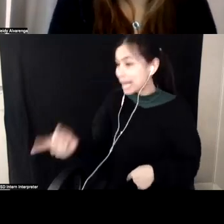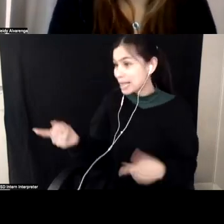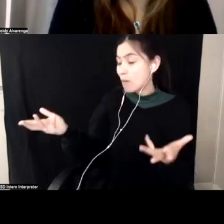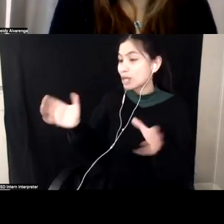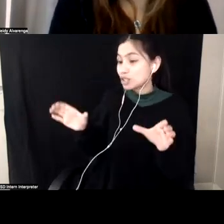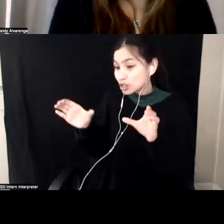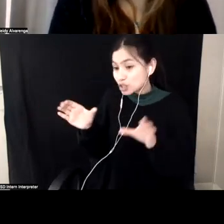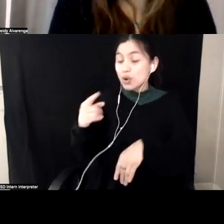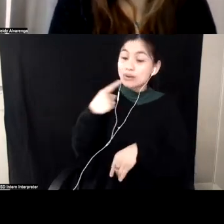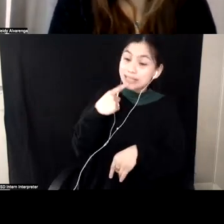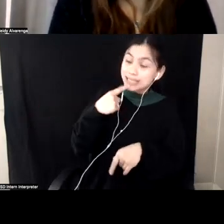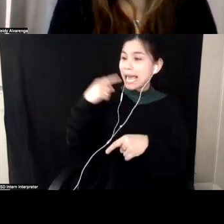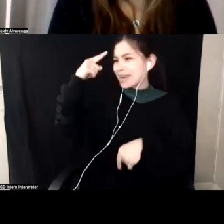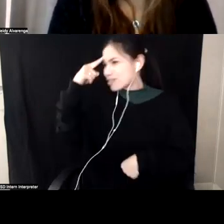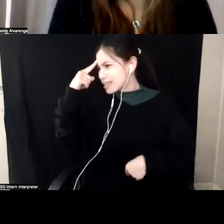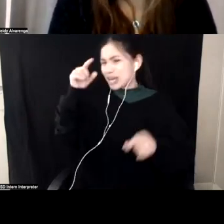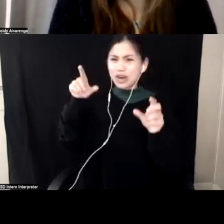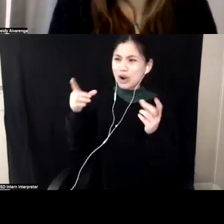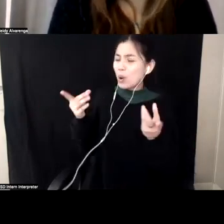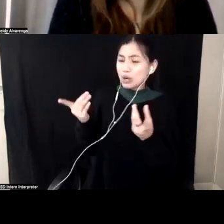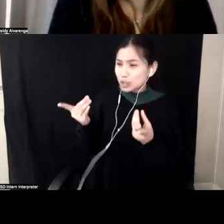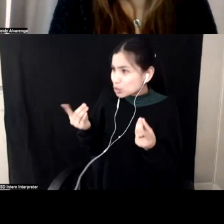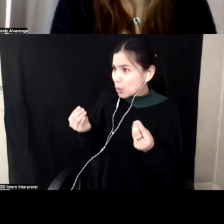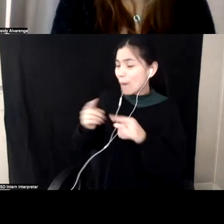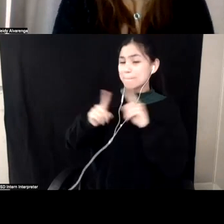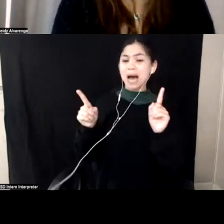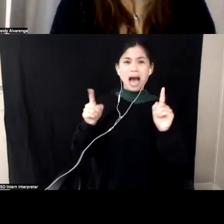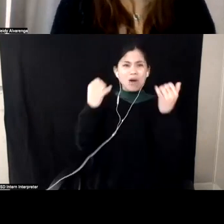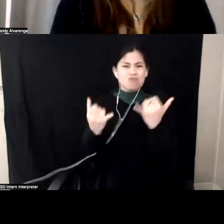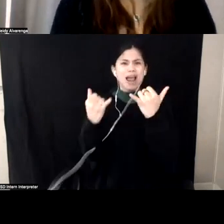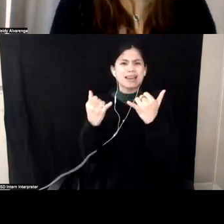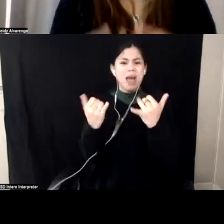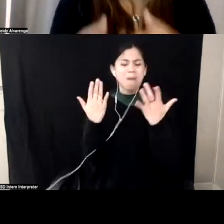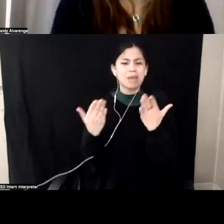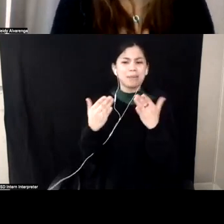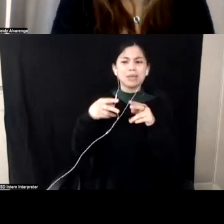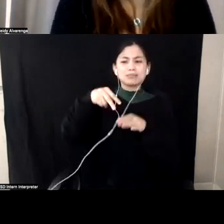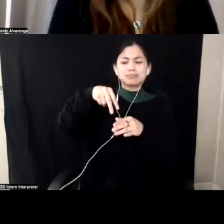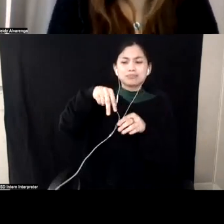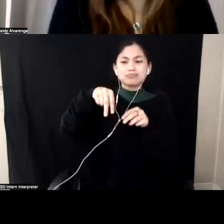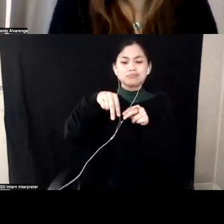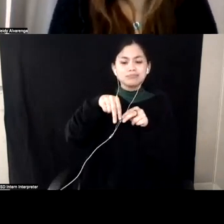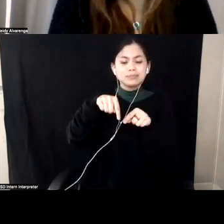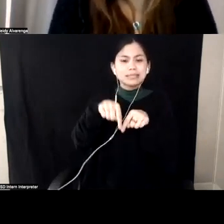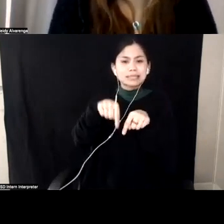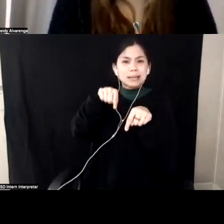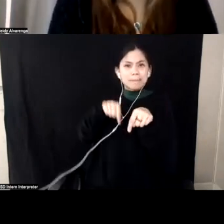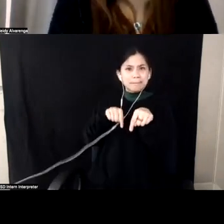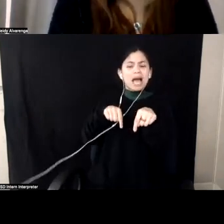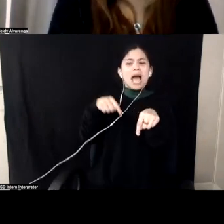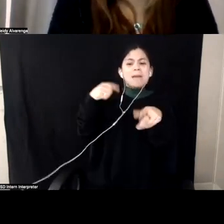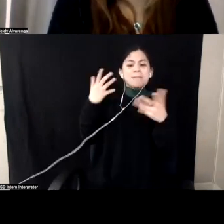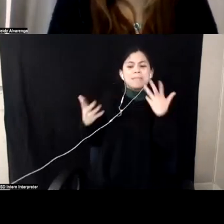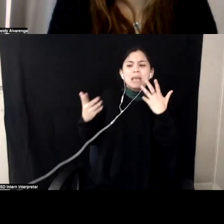to say, what to think. This is a time to step back and say, what questions do you have? What